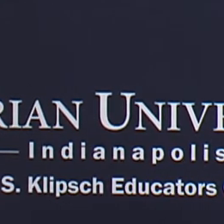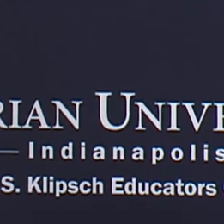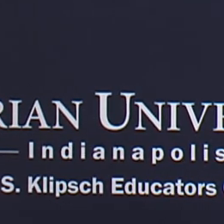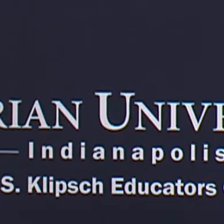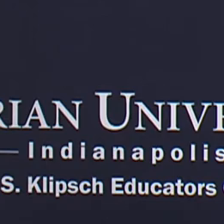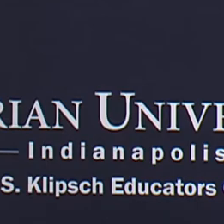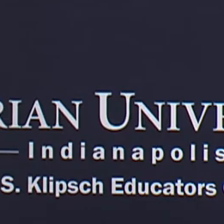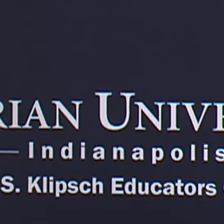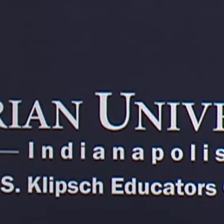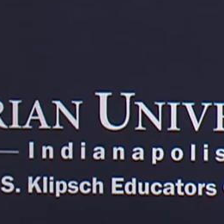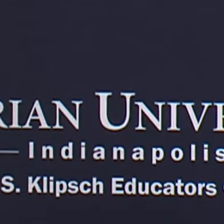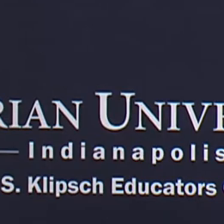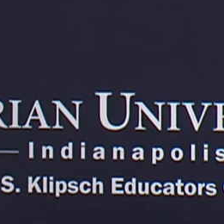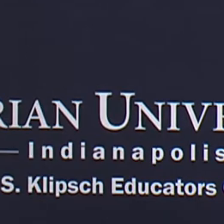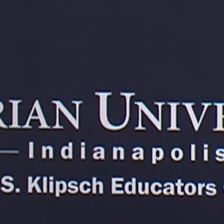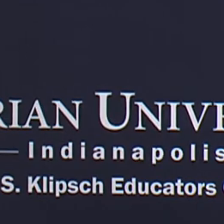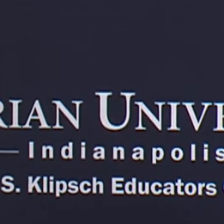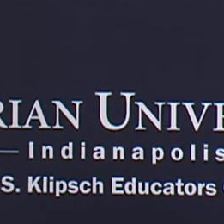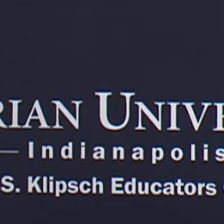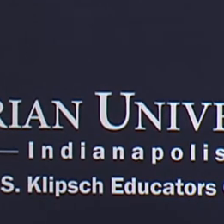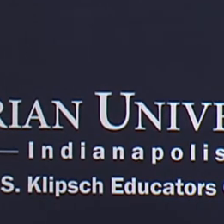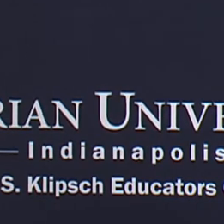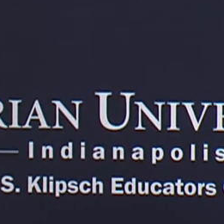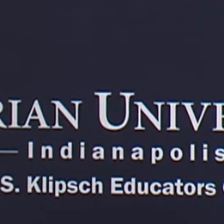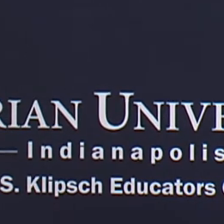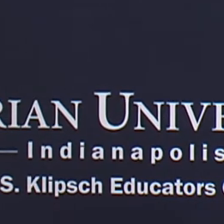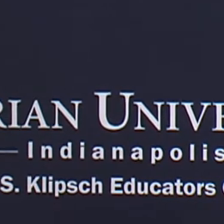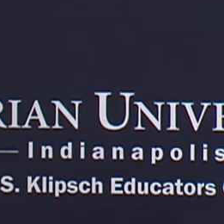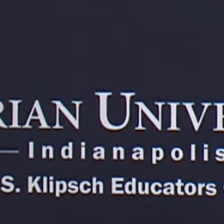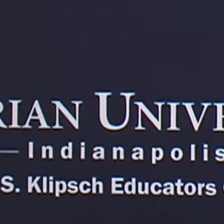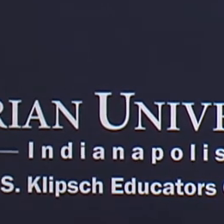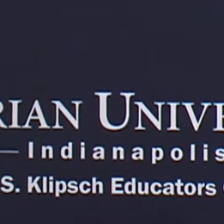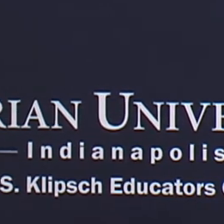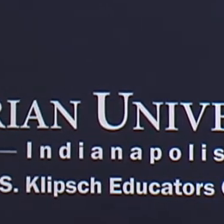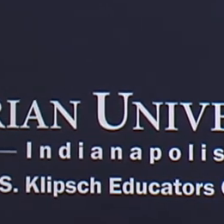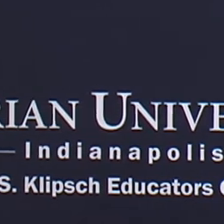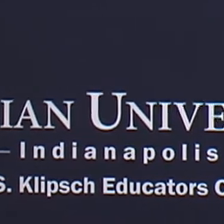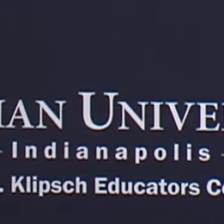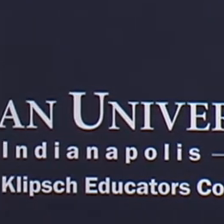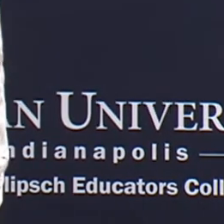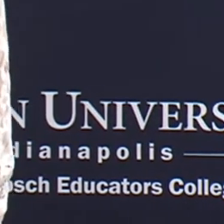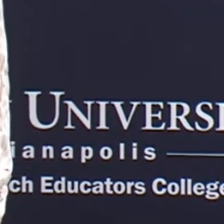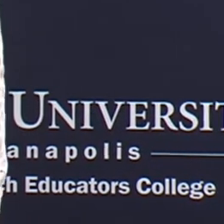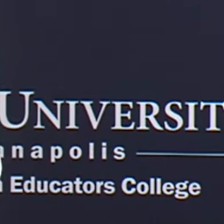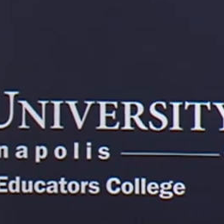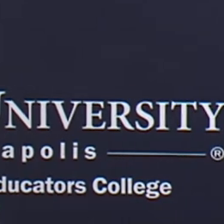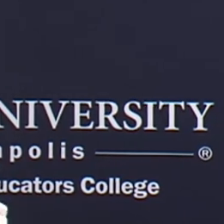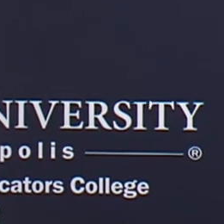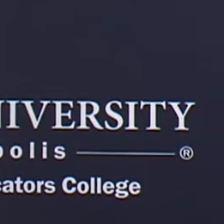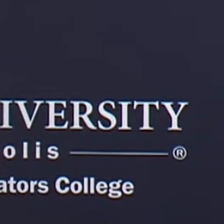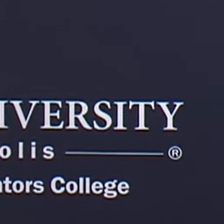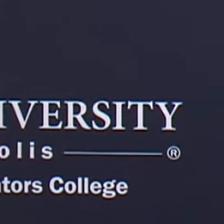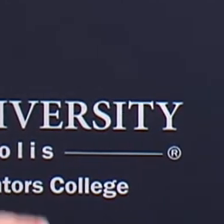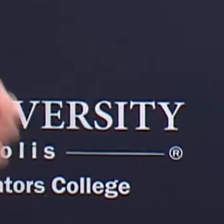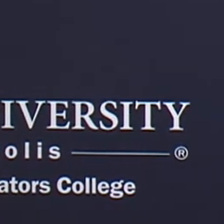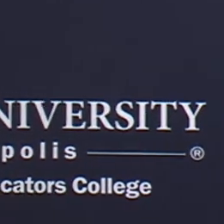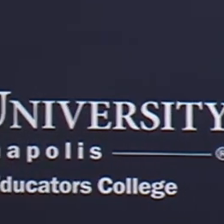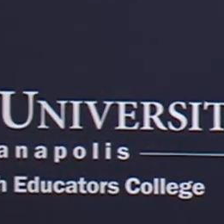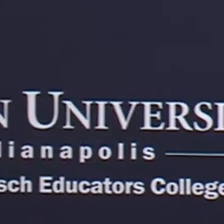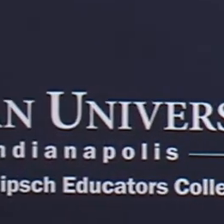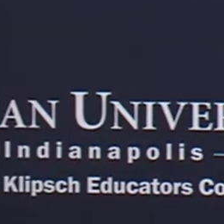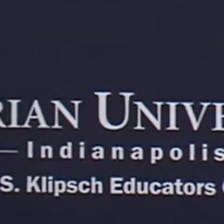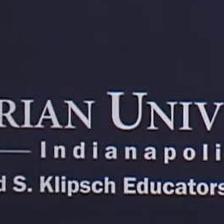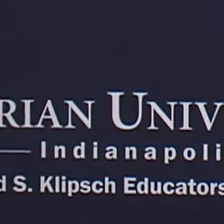Nope. How about on Zoom? Nope. Okay. All right. So now what we're going to do